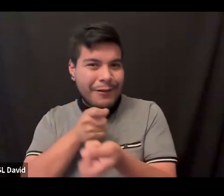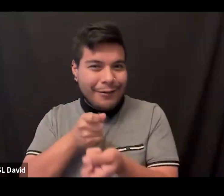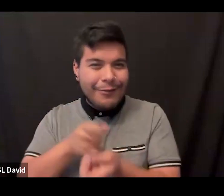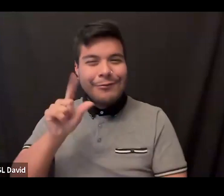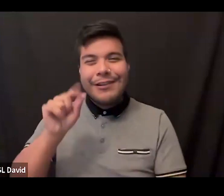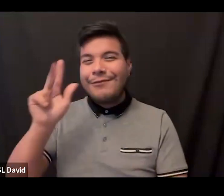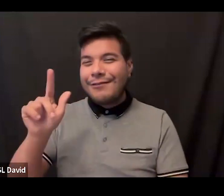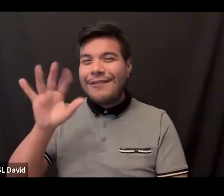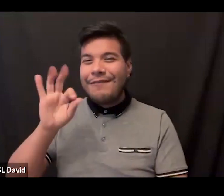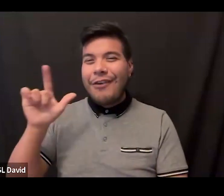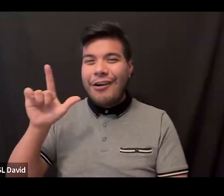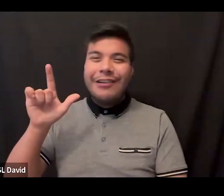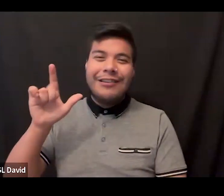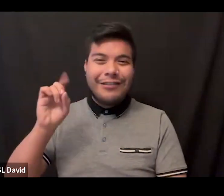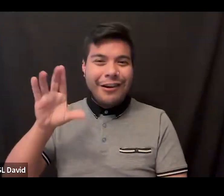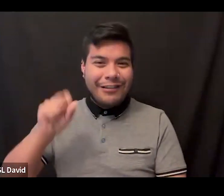2023 FallDocs.